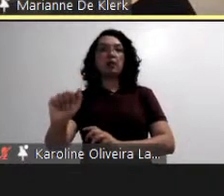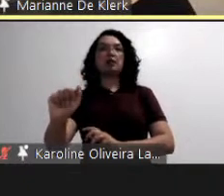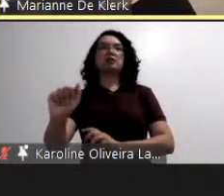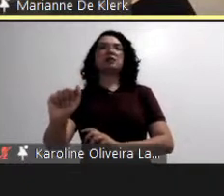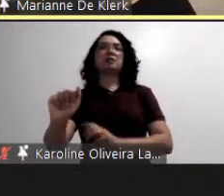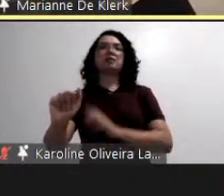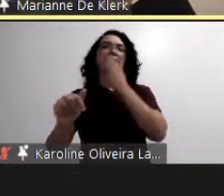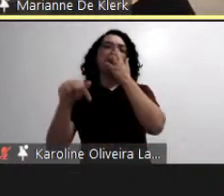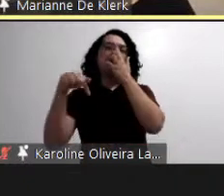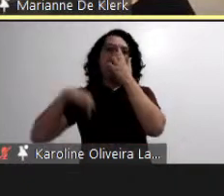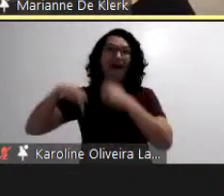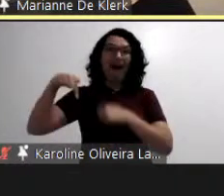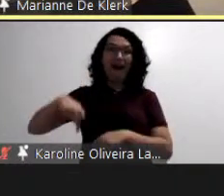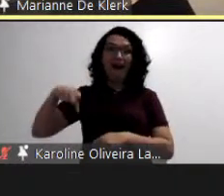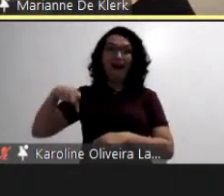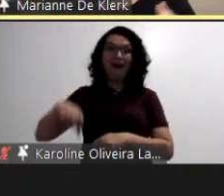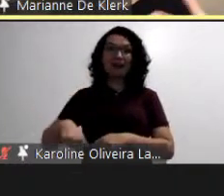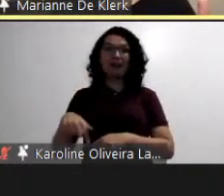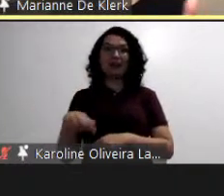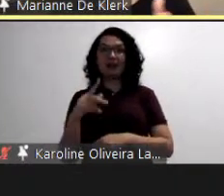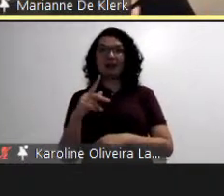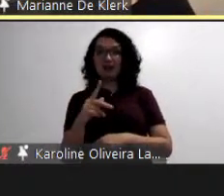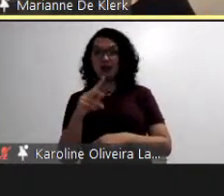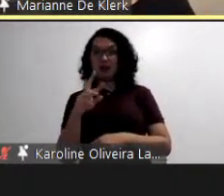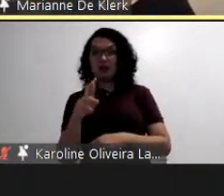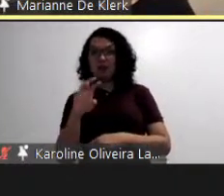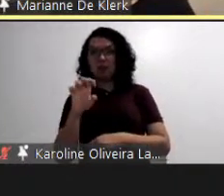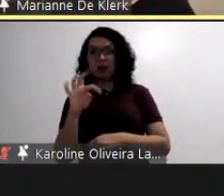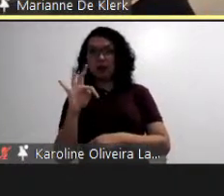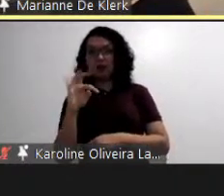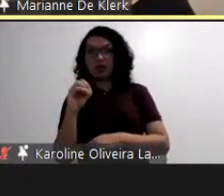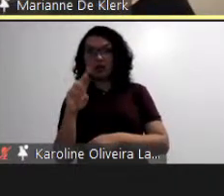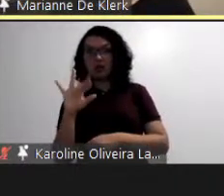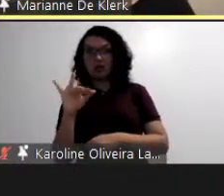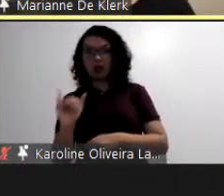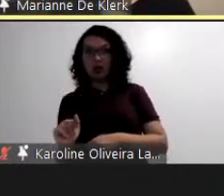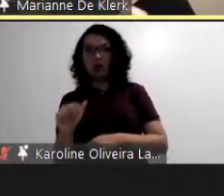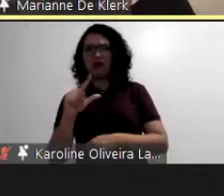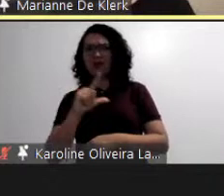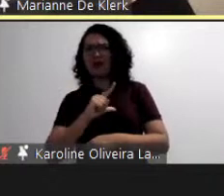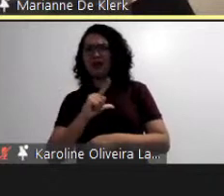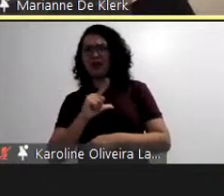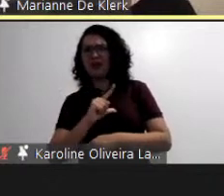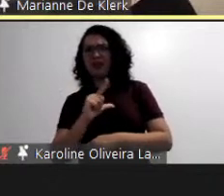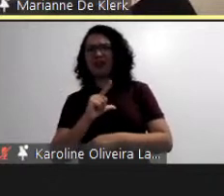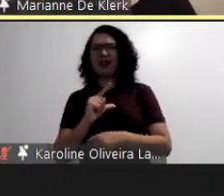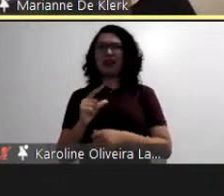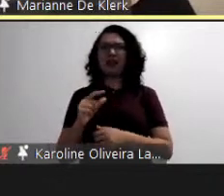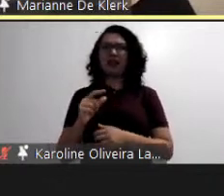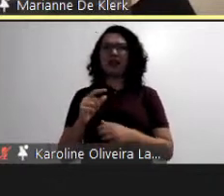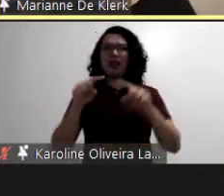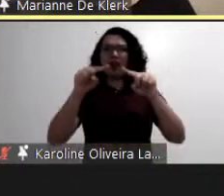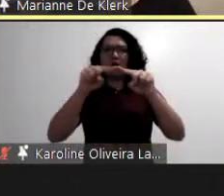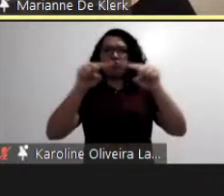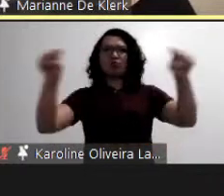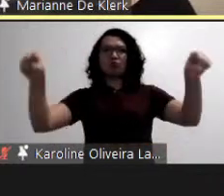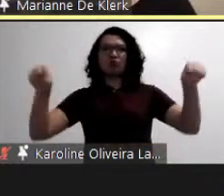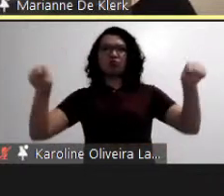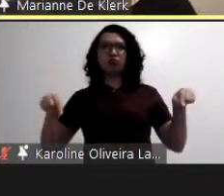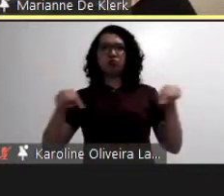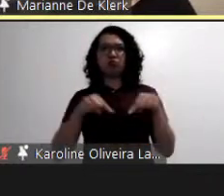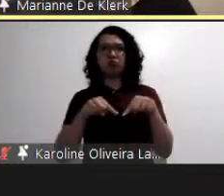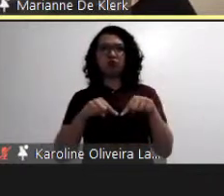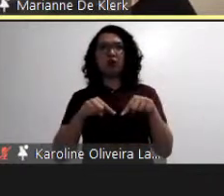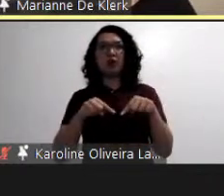necessarily freestanding buildings, but a series of wings connected by intersecting wings to fill up these large blocks. And of course, the influence of